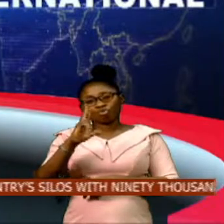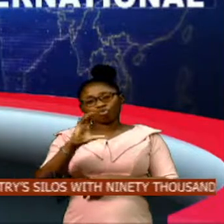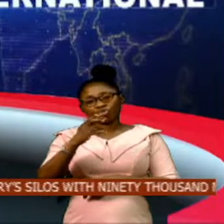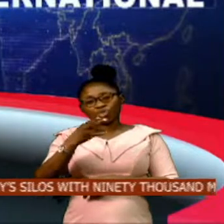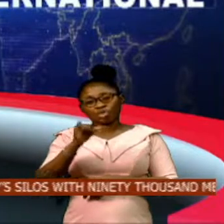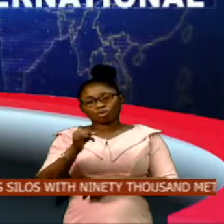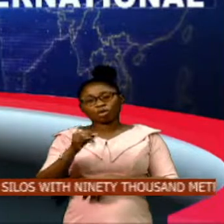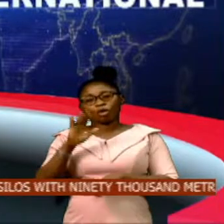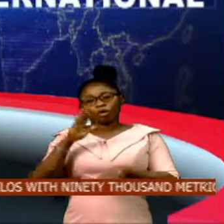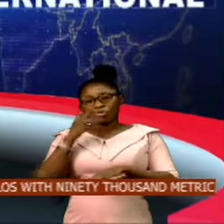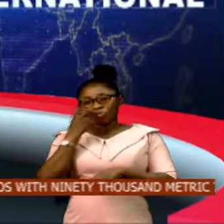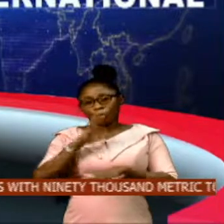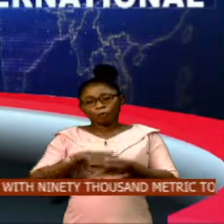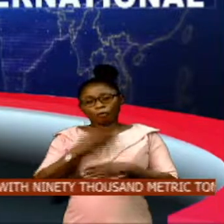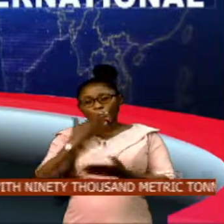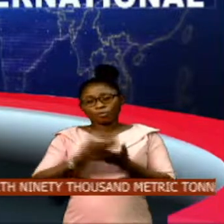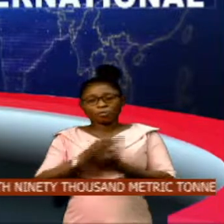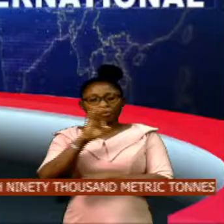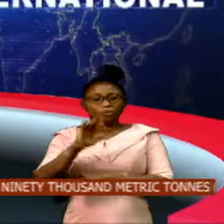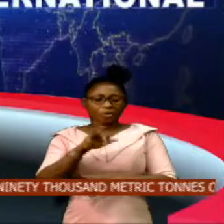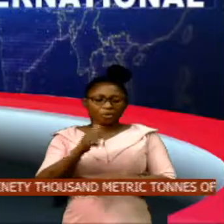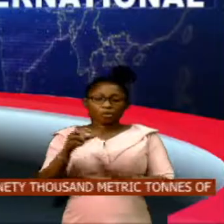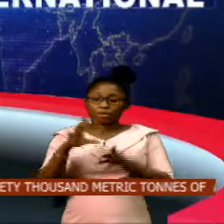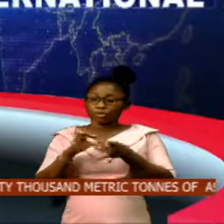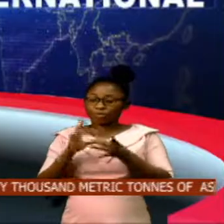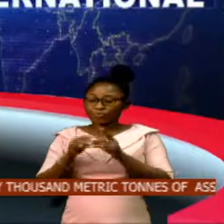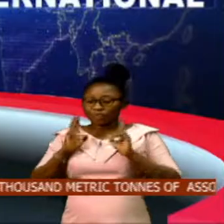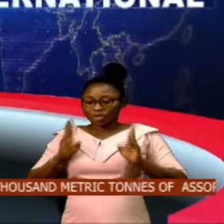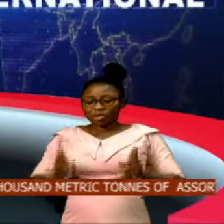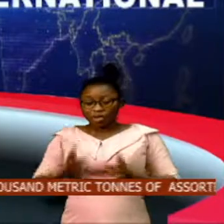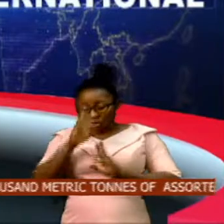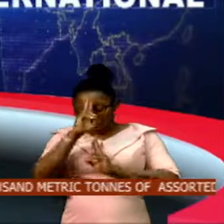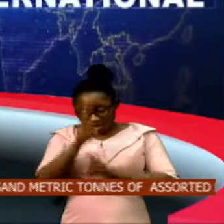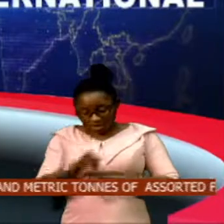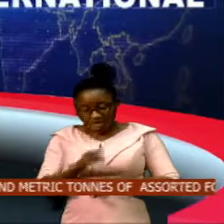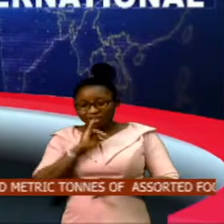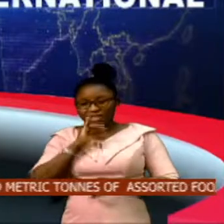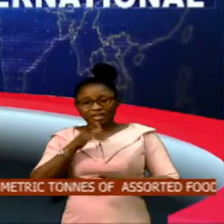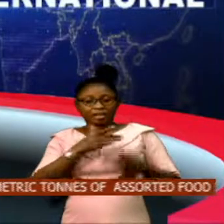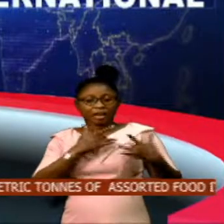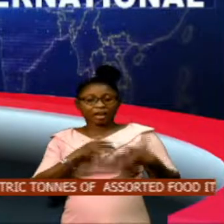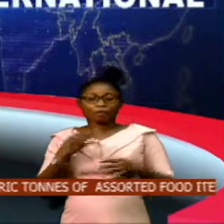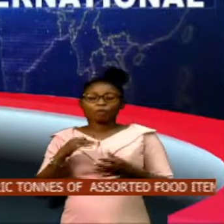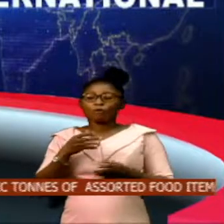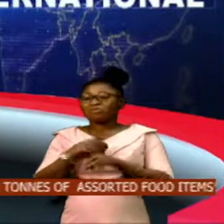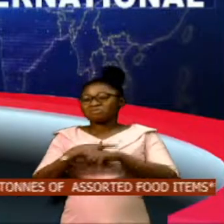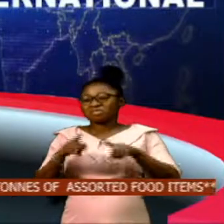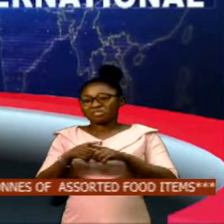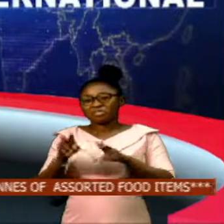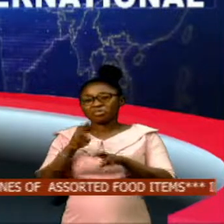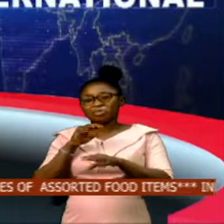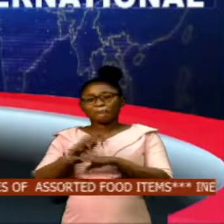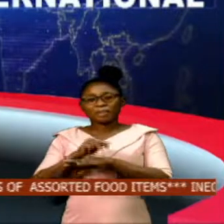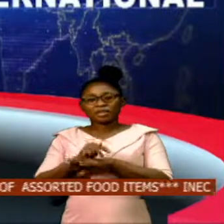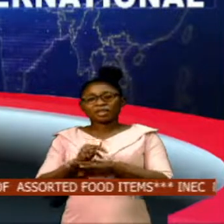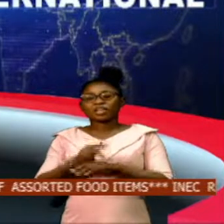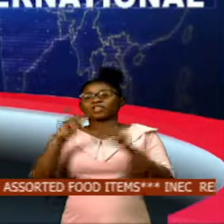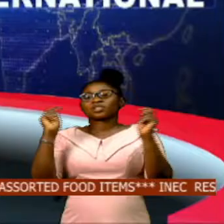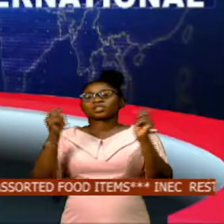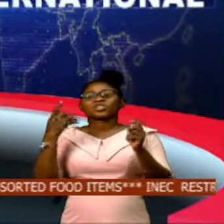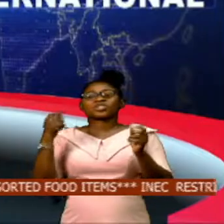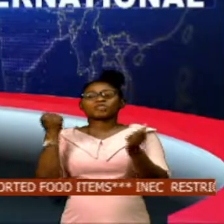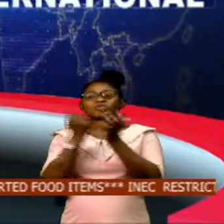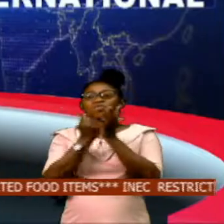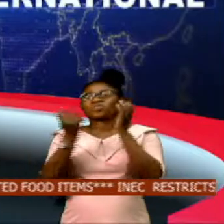Friday. Now, moving on to other stories. Humility is at the heart of various messages on Good Friday, commemorating